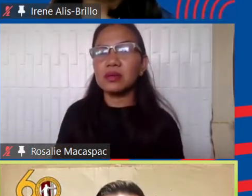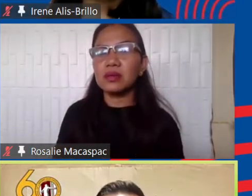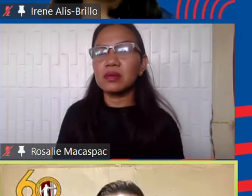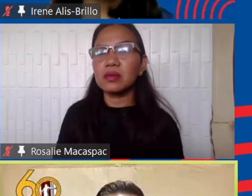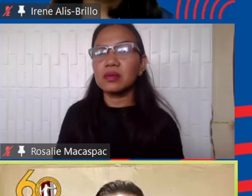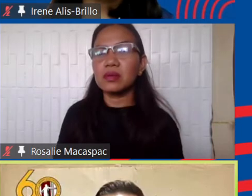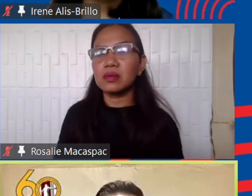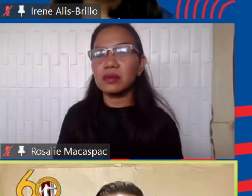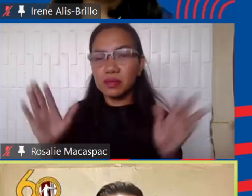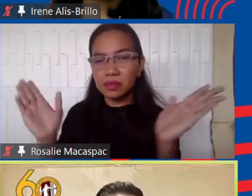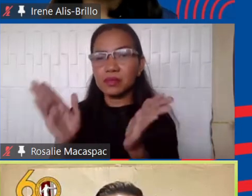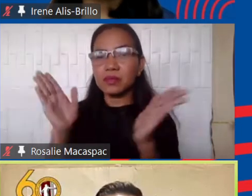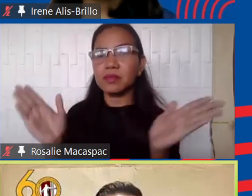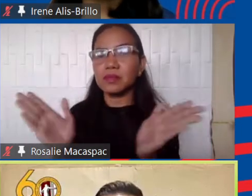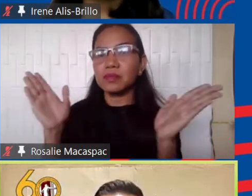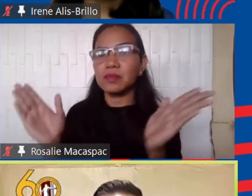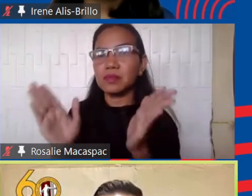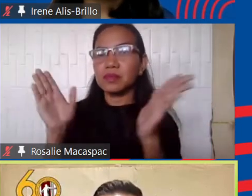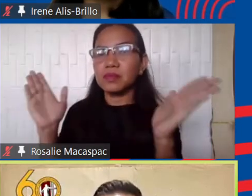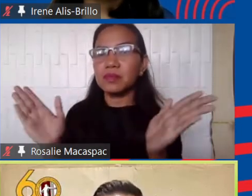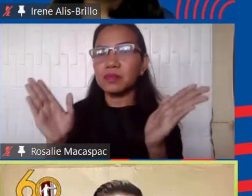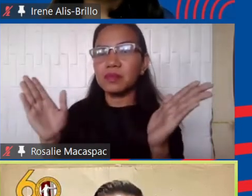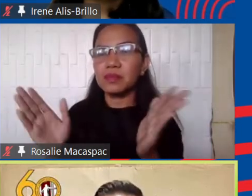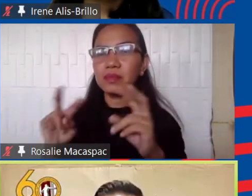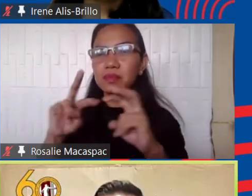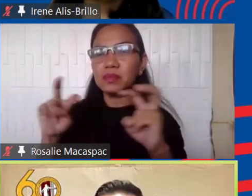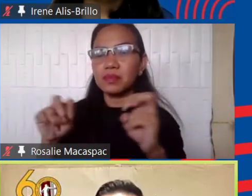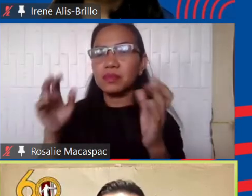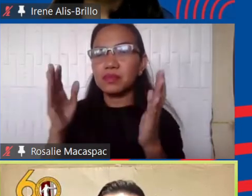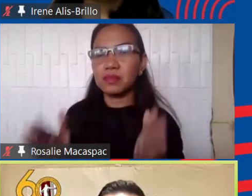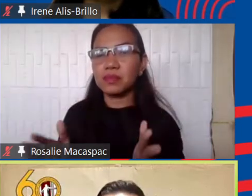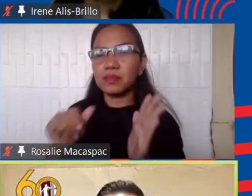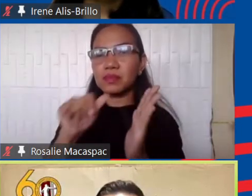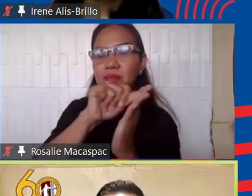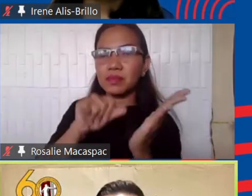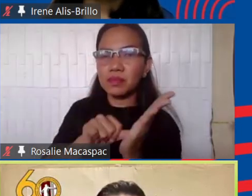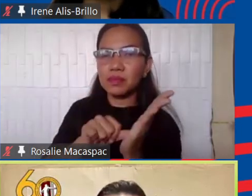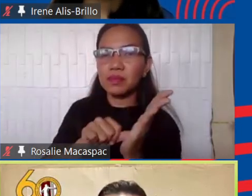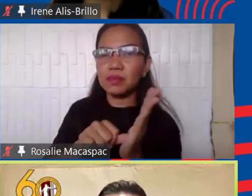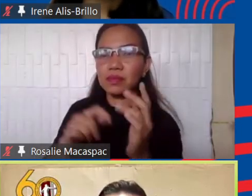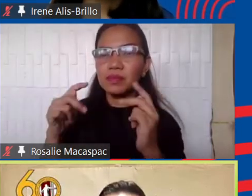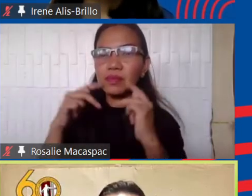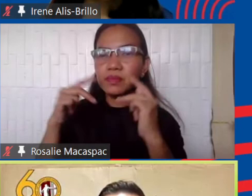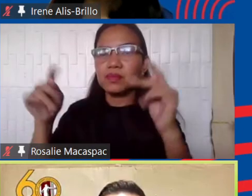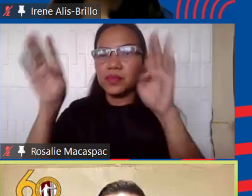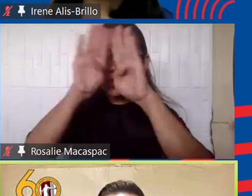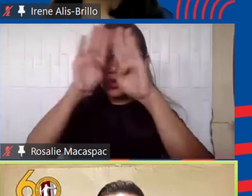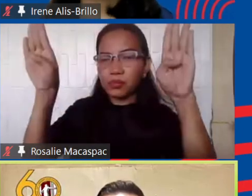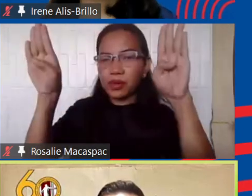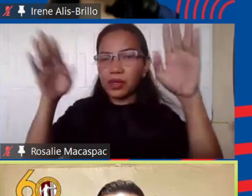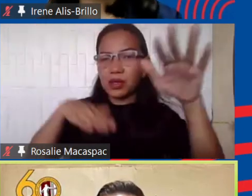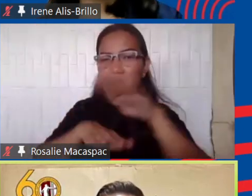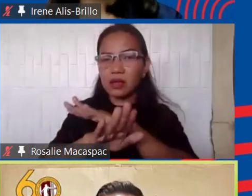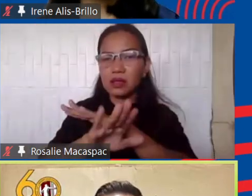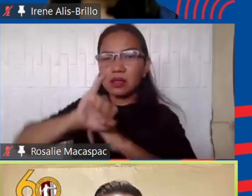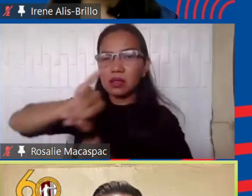highly encourage researchers, academics to publish in open access journals. Yun